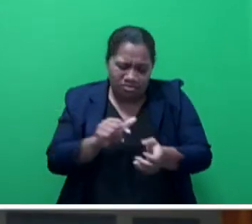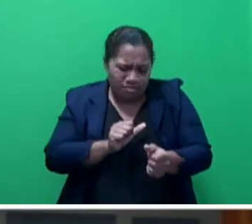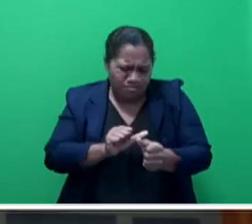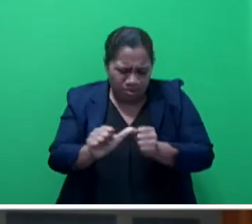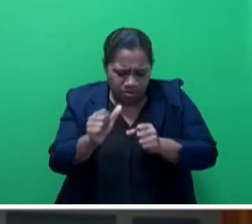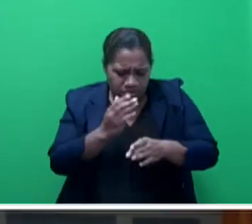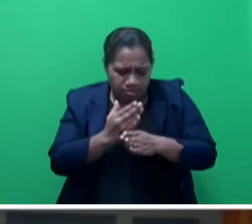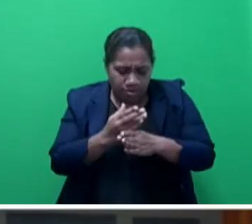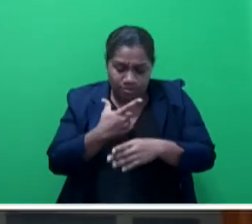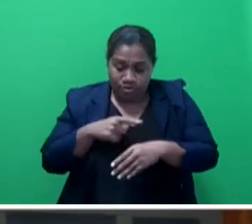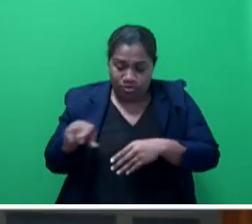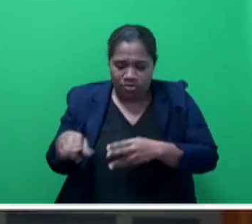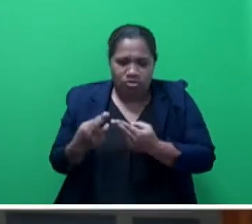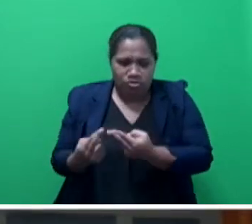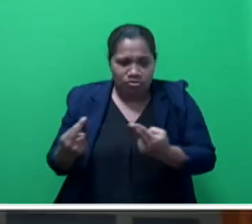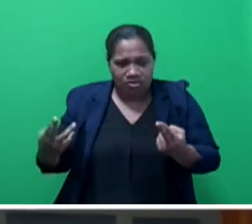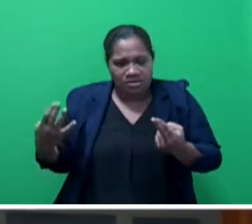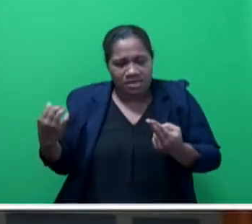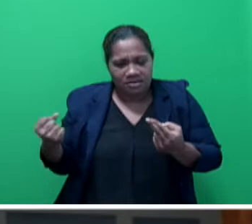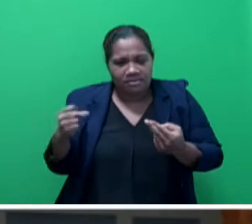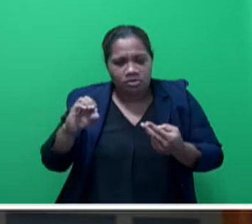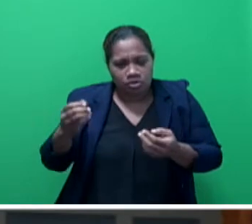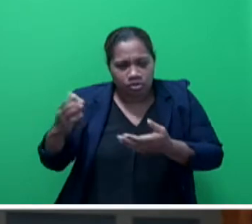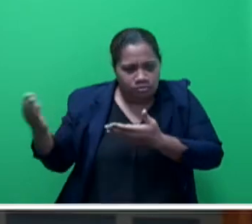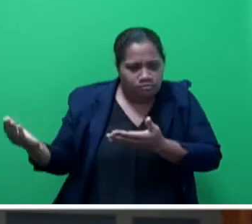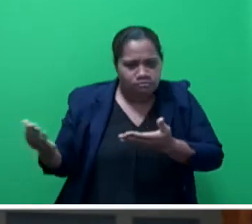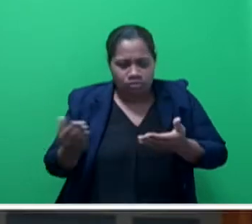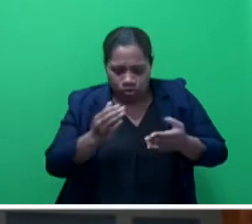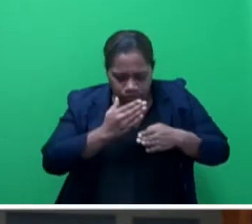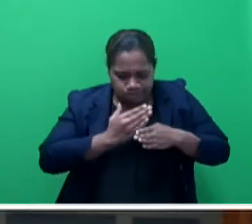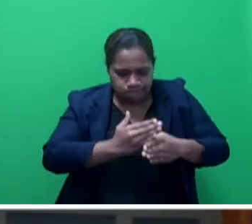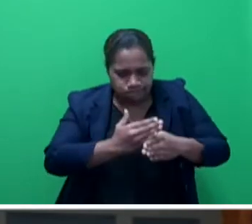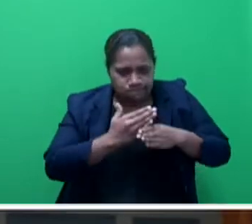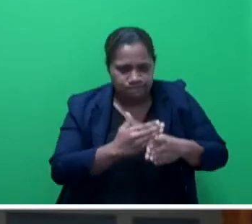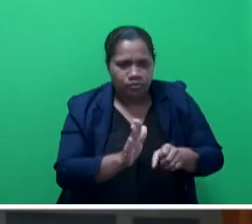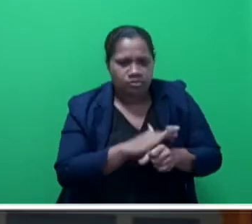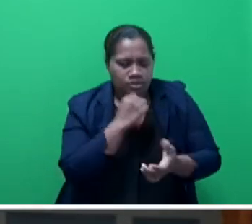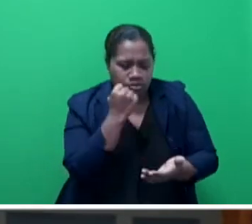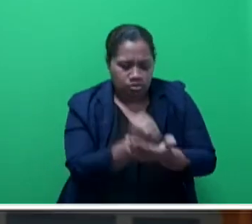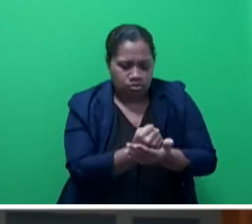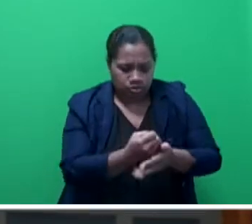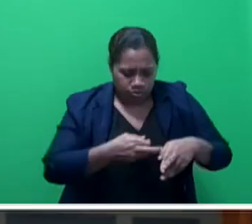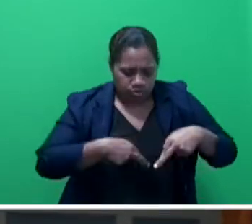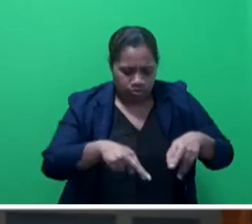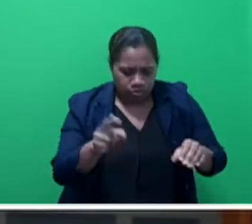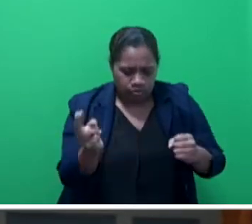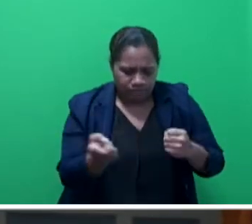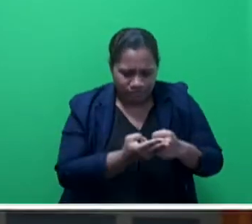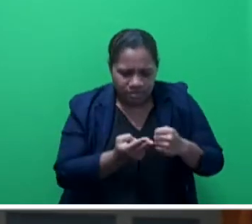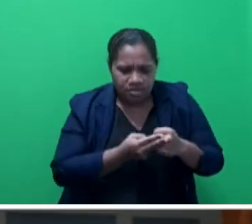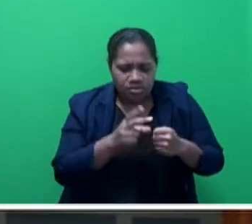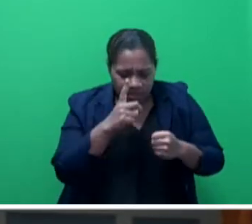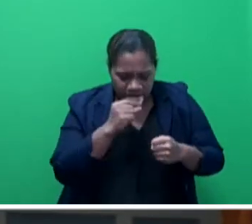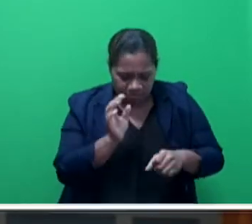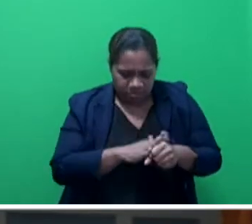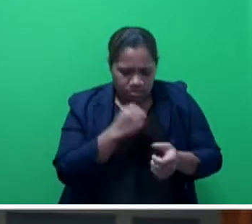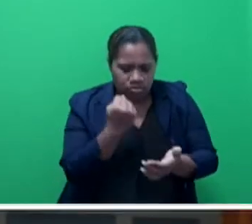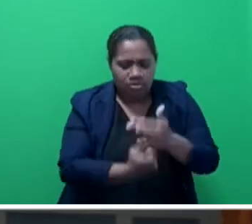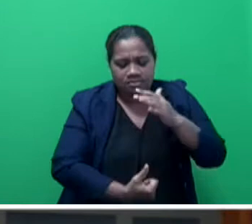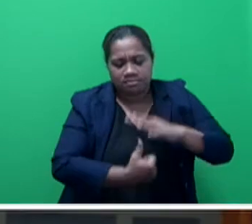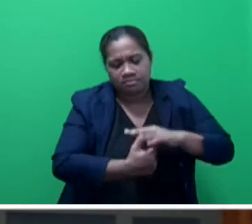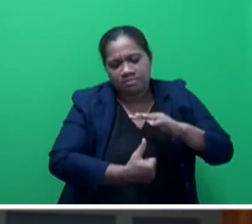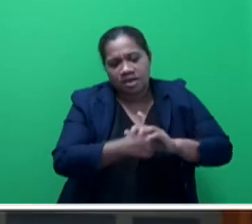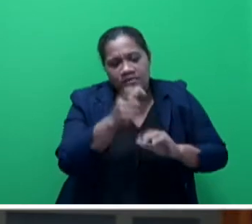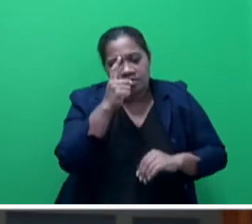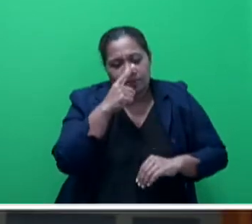It has committed itself to restoring the roads and in so doing accessibility to the people of Fiji. Currently, the restoration